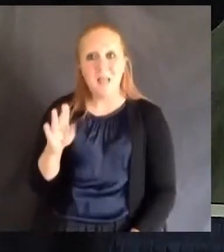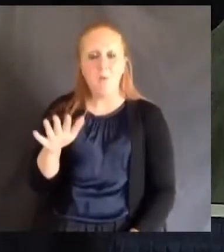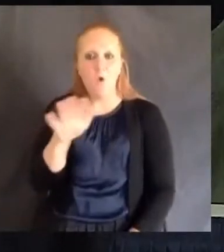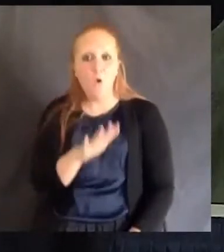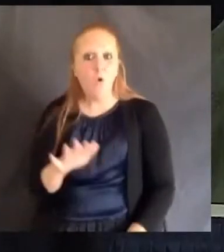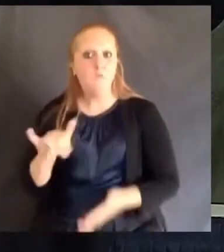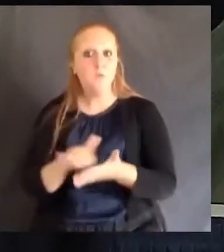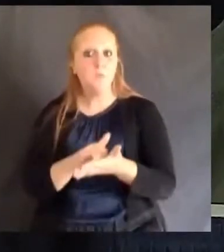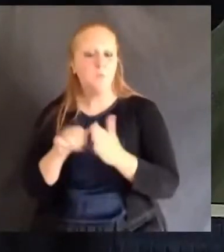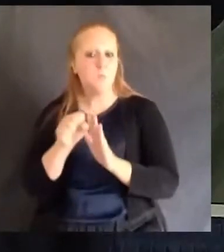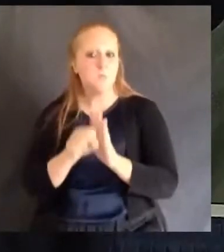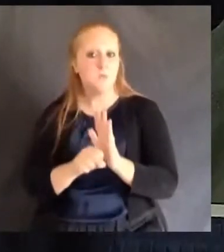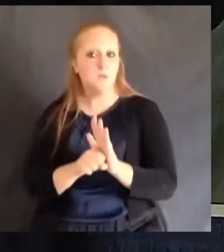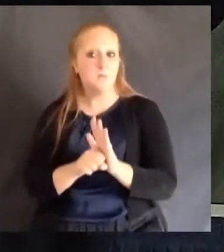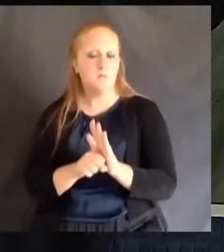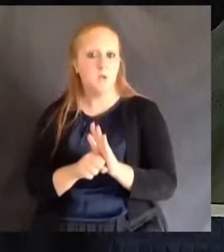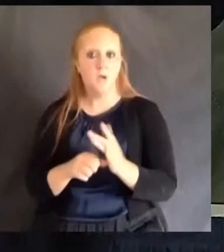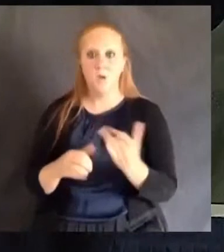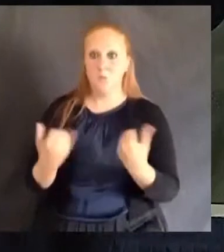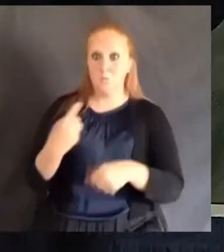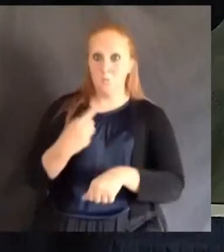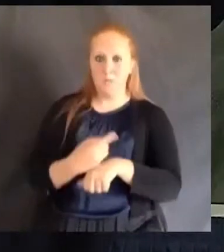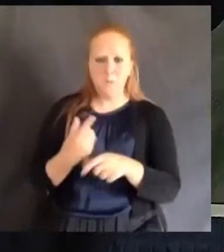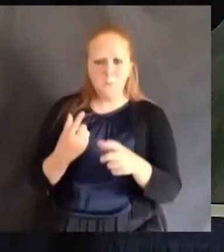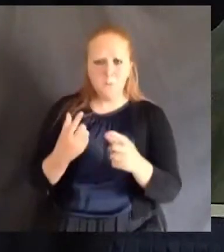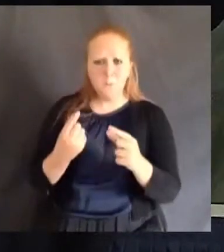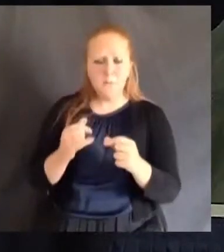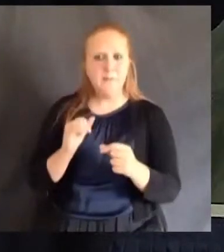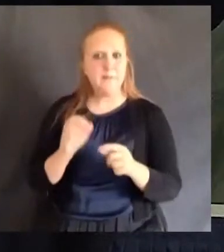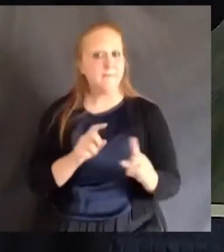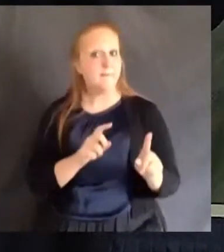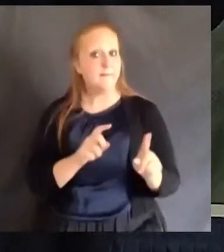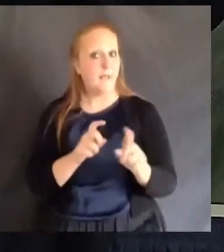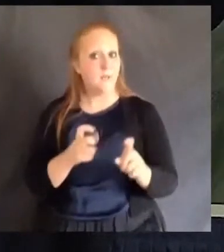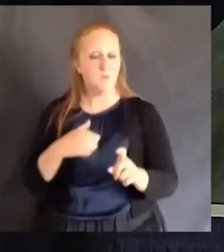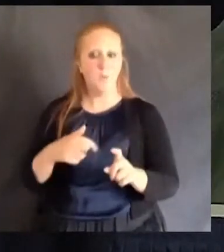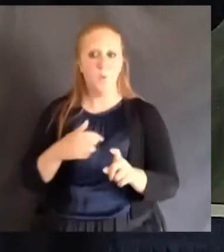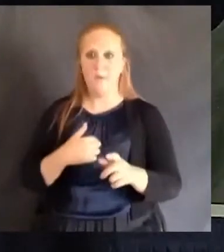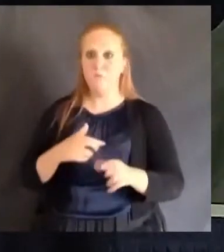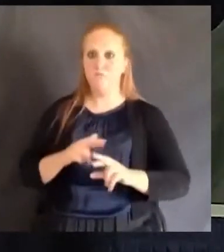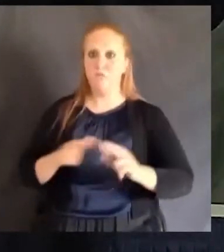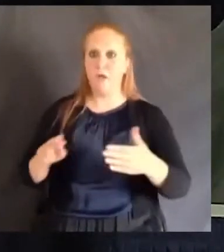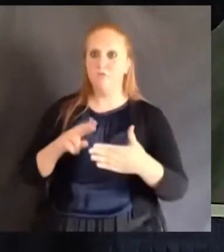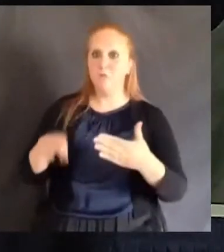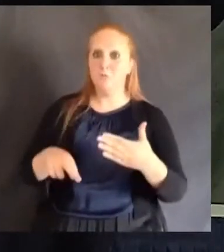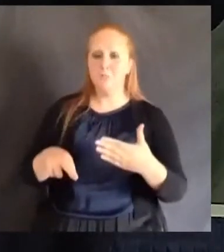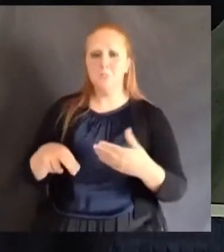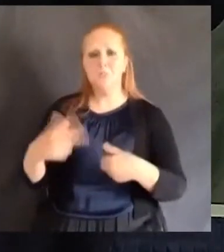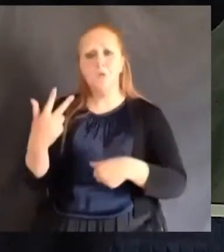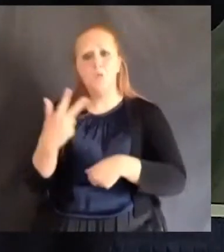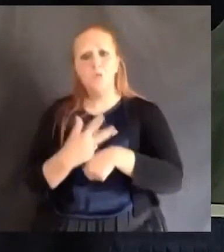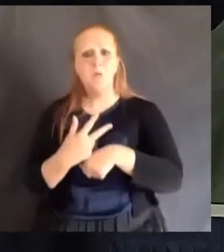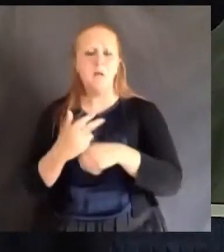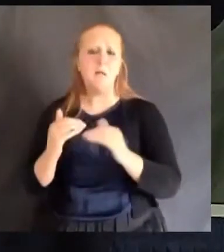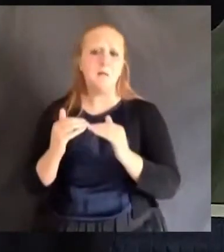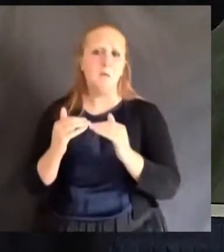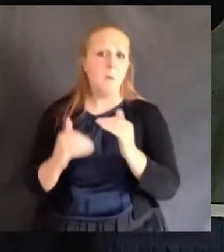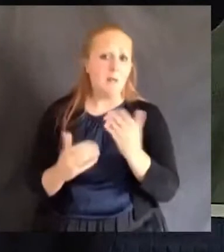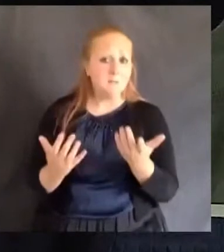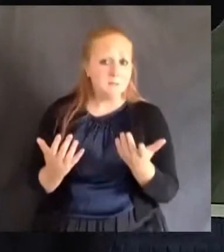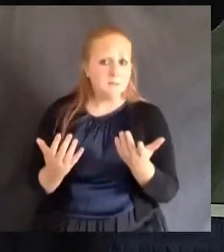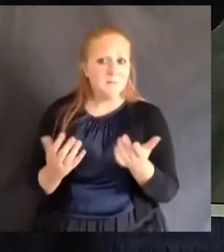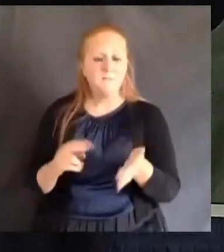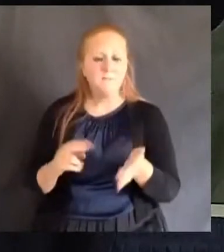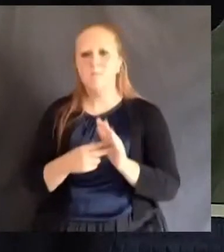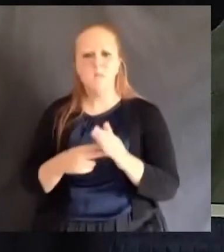state. And right now, we're able to turn around tests on average in 3 or fewer days. So I think that the